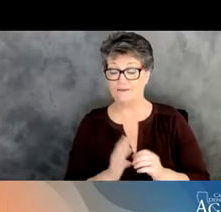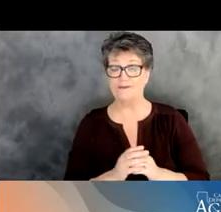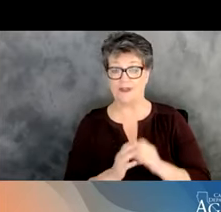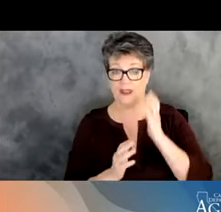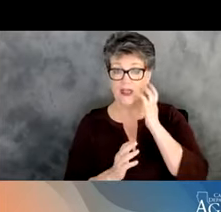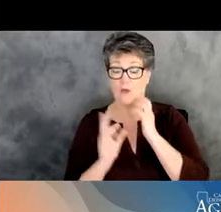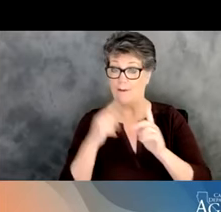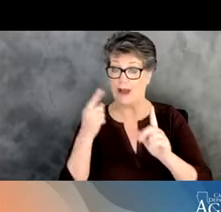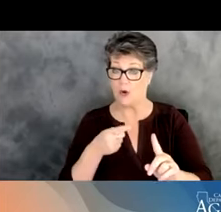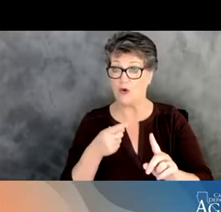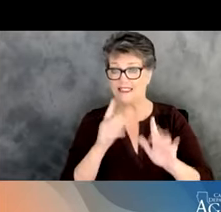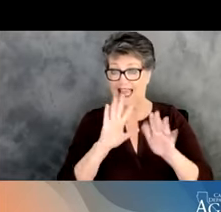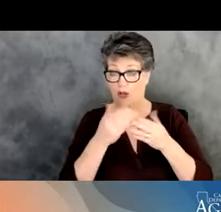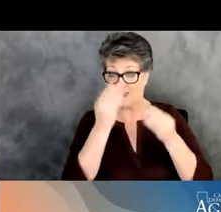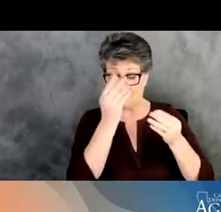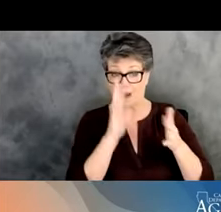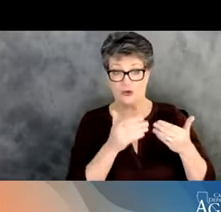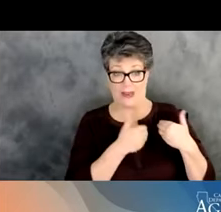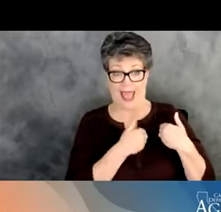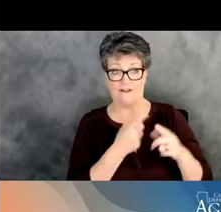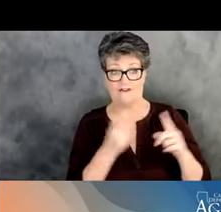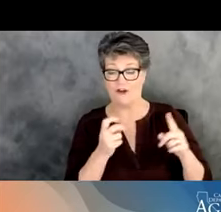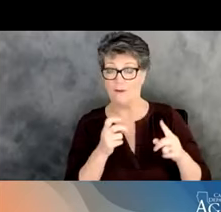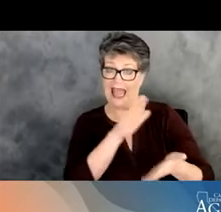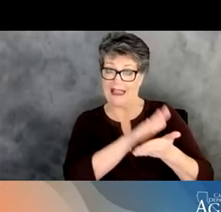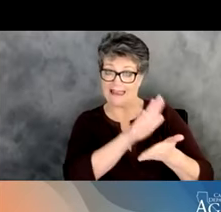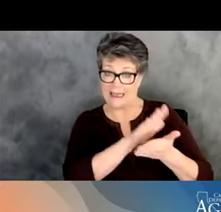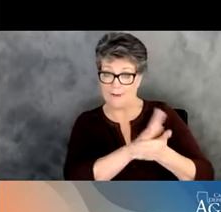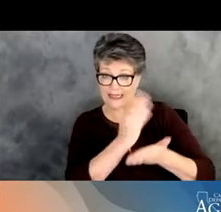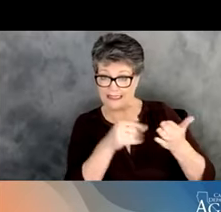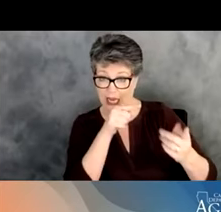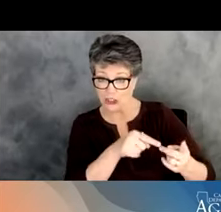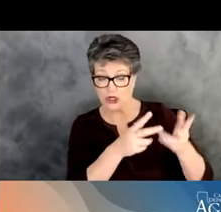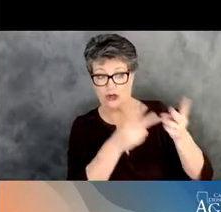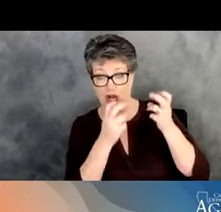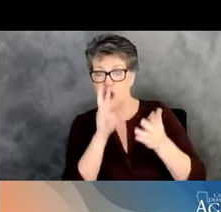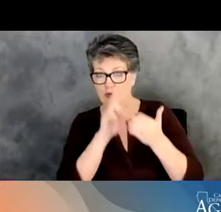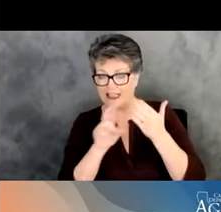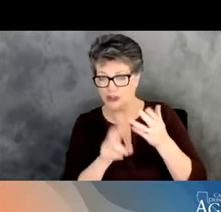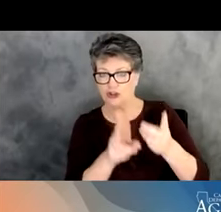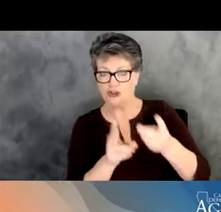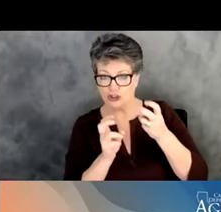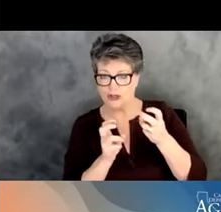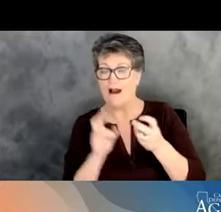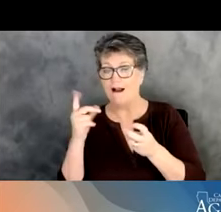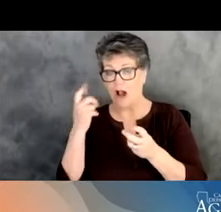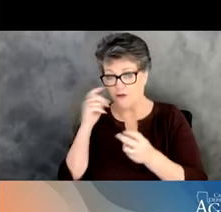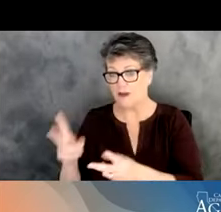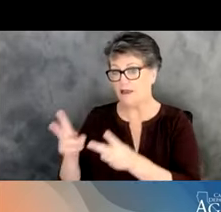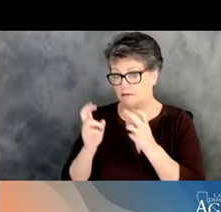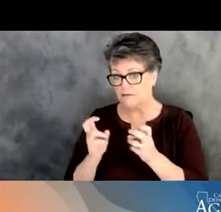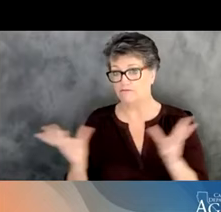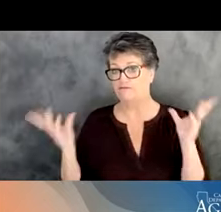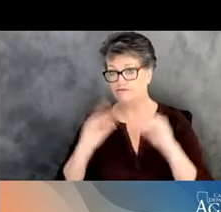to take a lot of the information that we have from the academic sector, the research sector, the governmental sector,